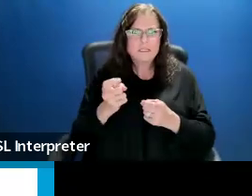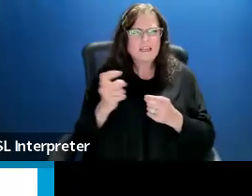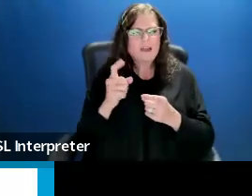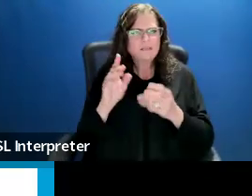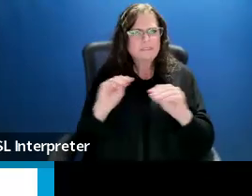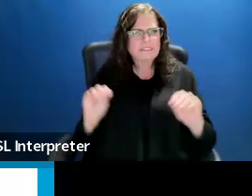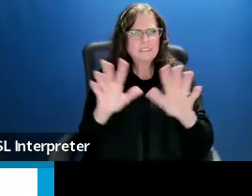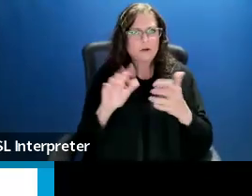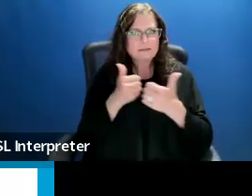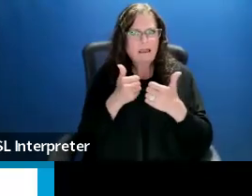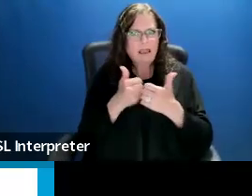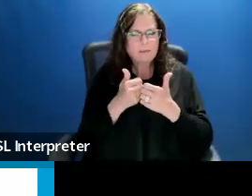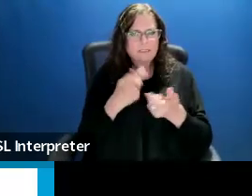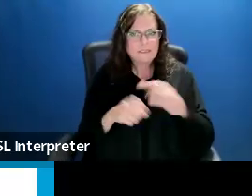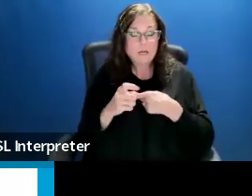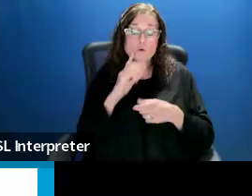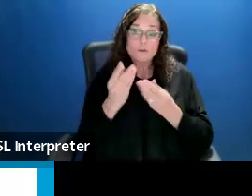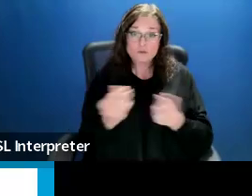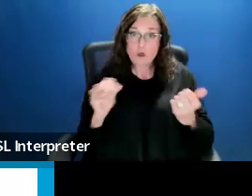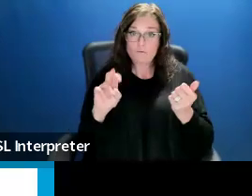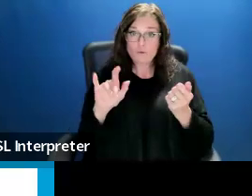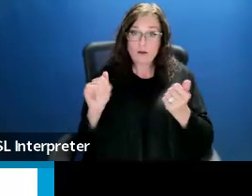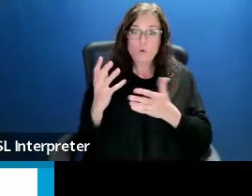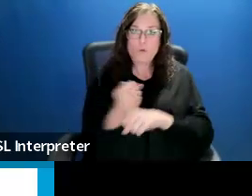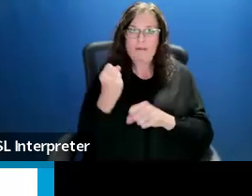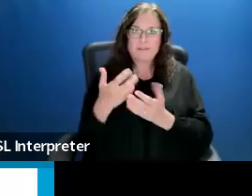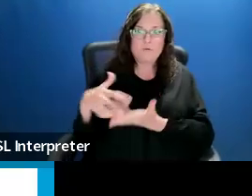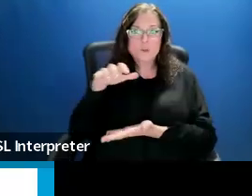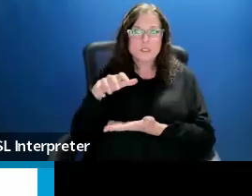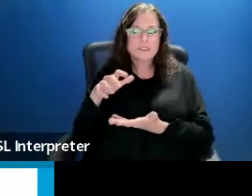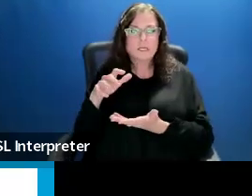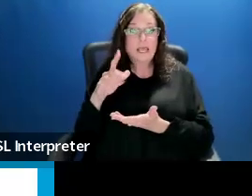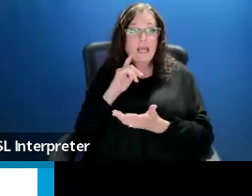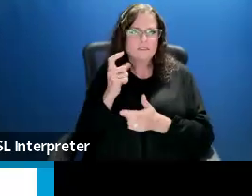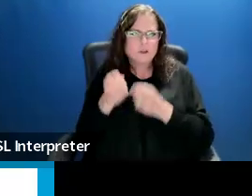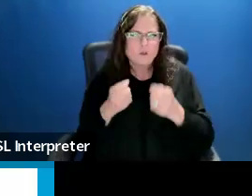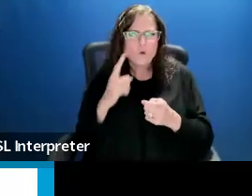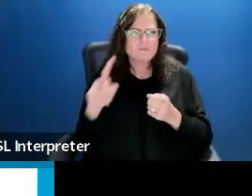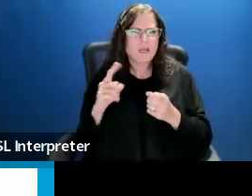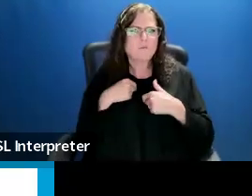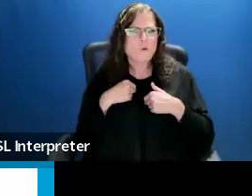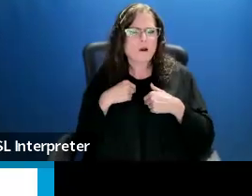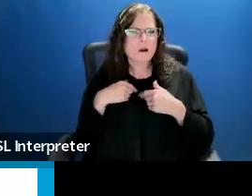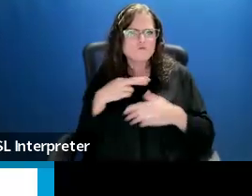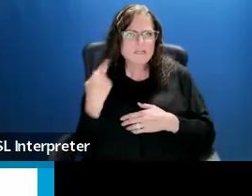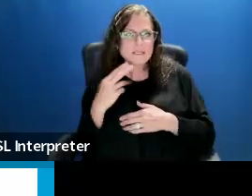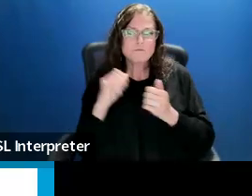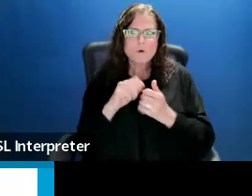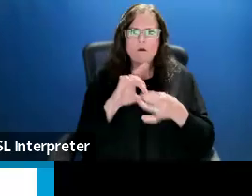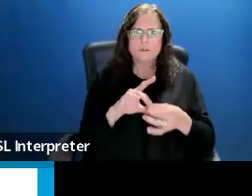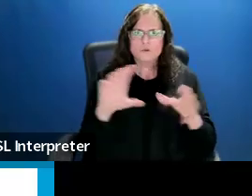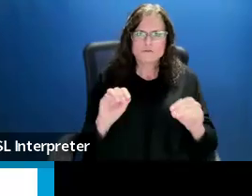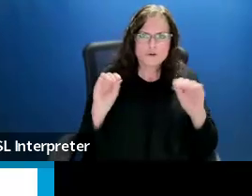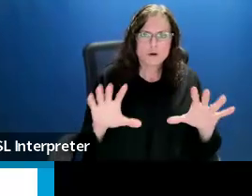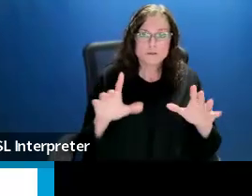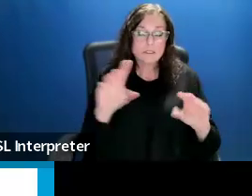instead. Whoever solves his riddles will win his fortune. As the clues grow more perilous, orphan Kit Devlin learns that there's more to the family curse and